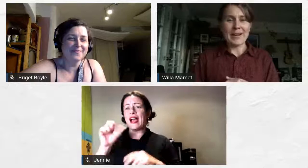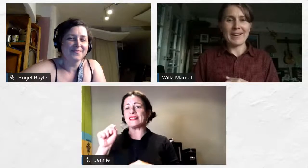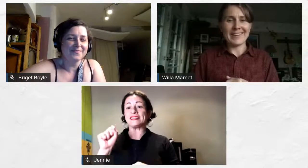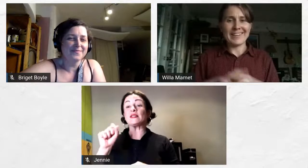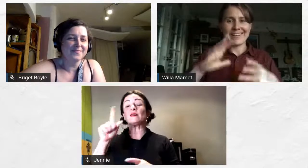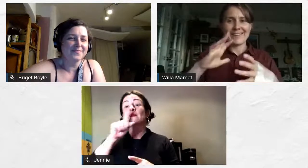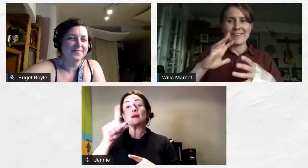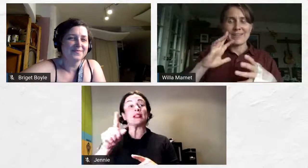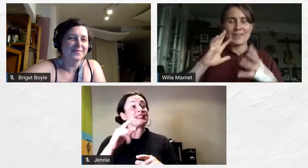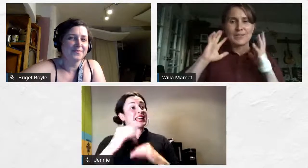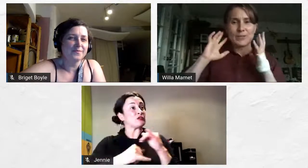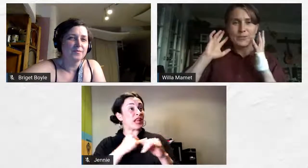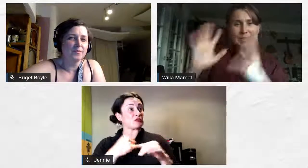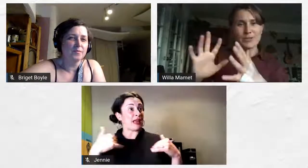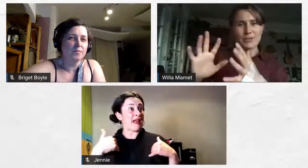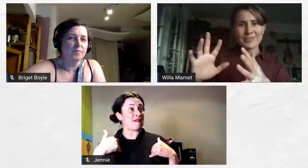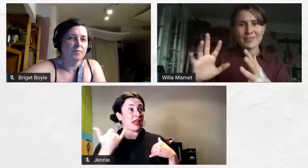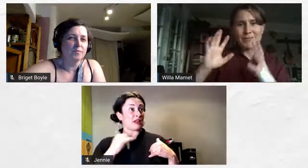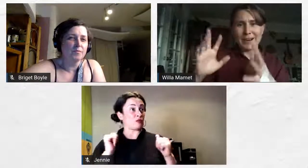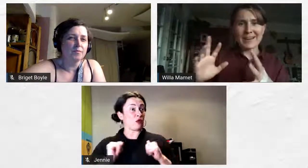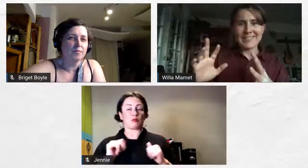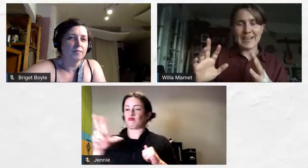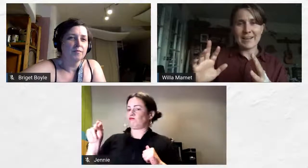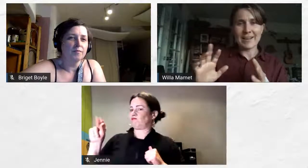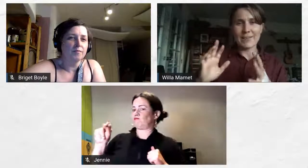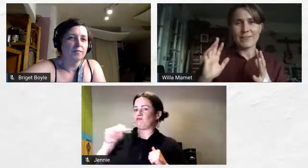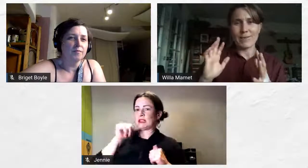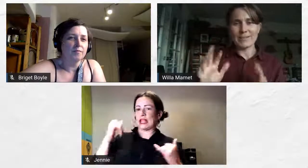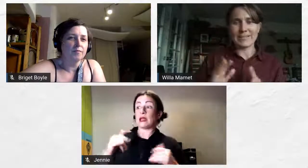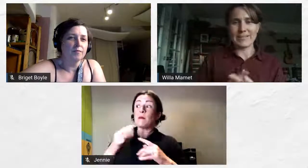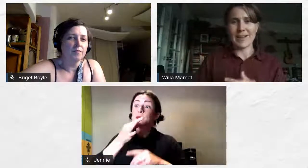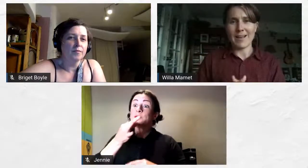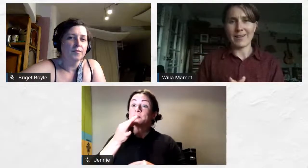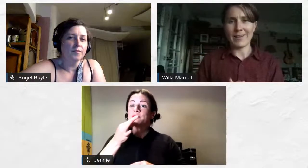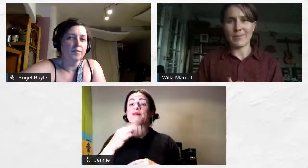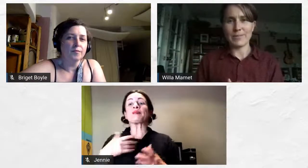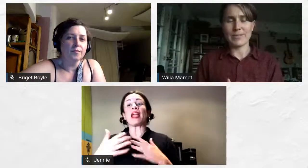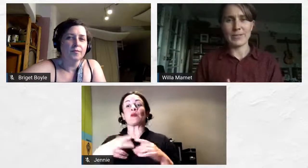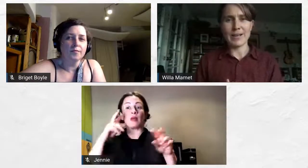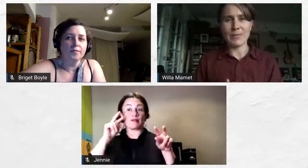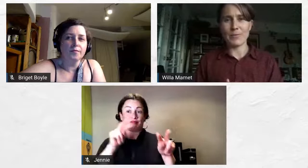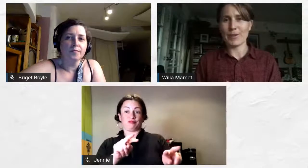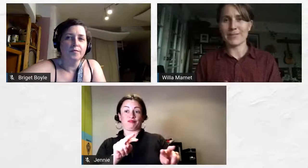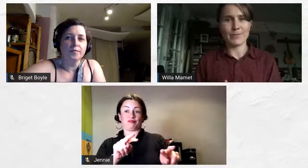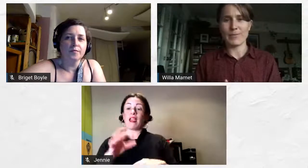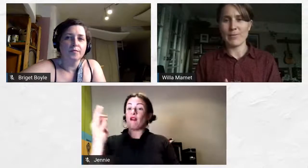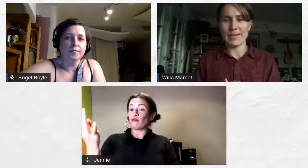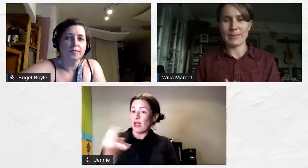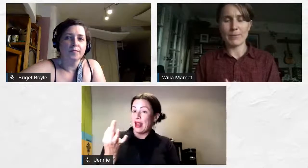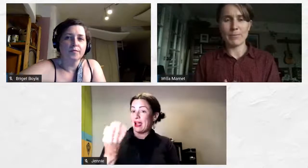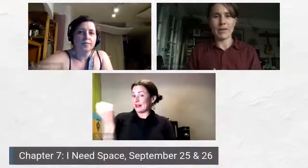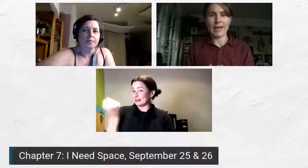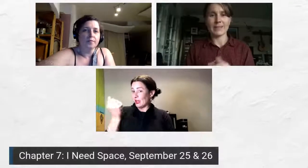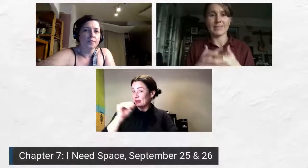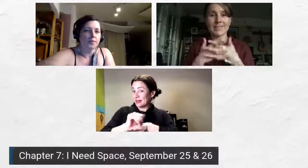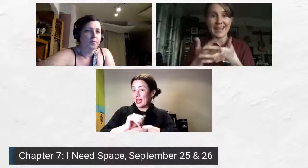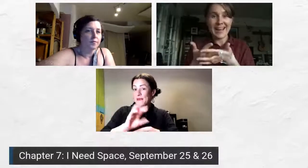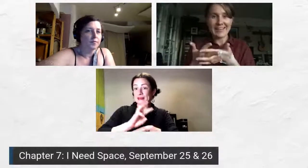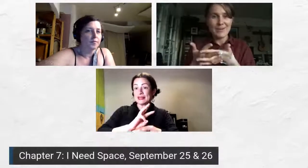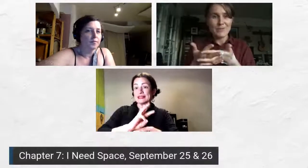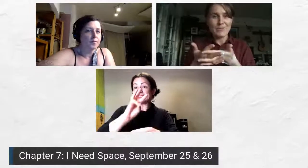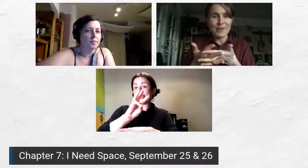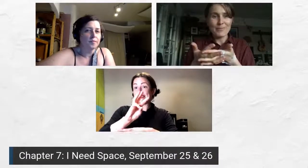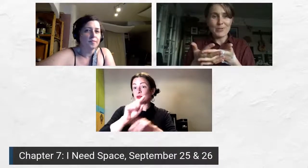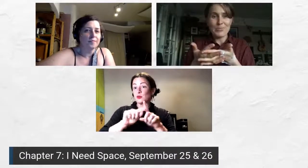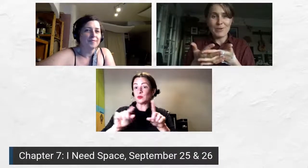So stay tuned. Friday and Saturday from 6 to 9 Pacific time. We've got some amazing people. And